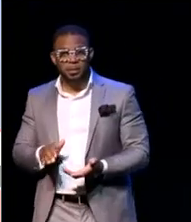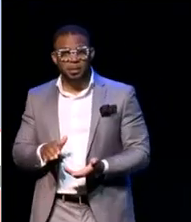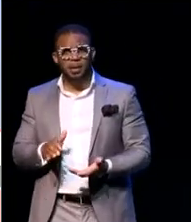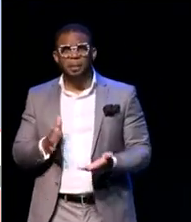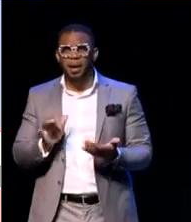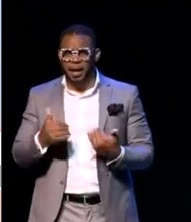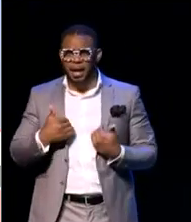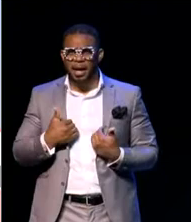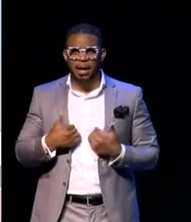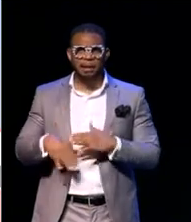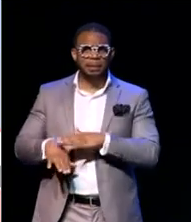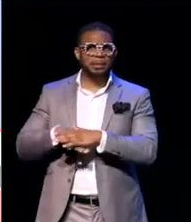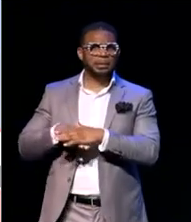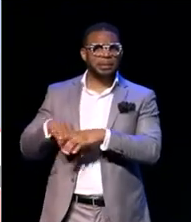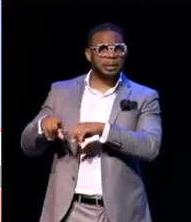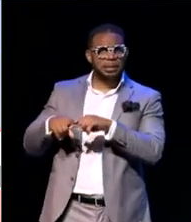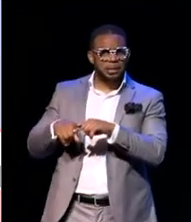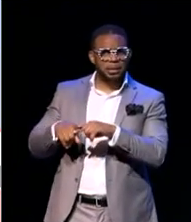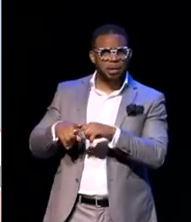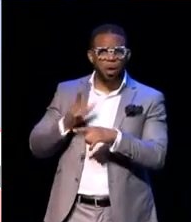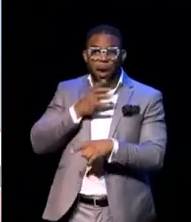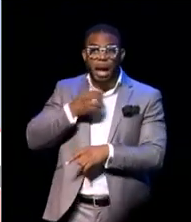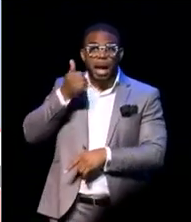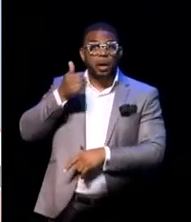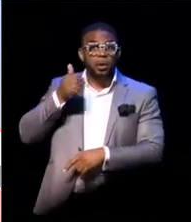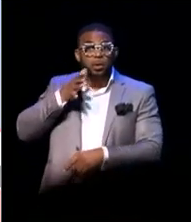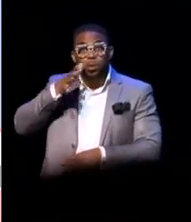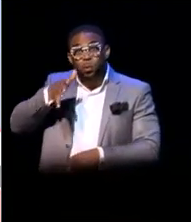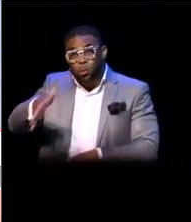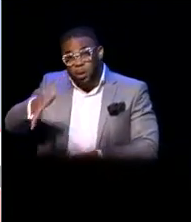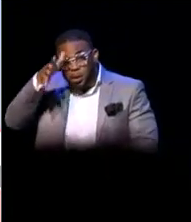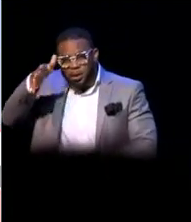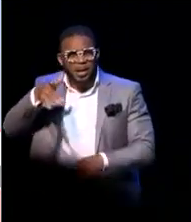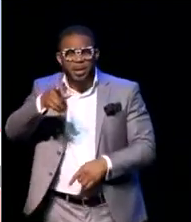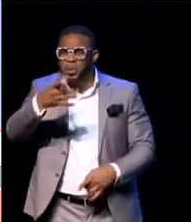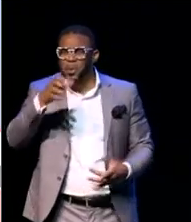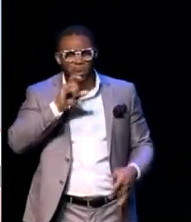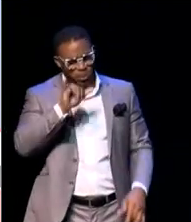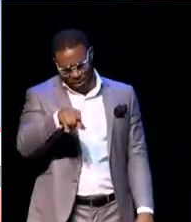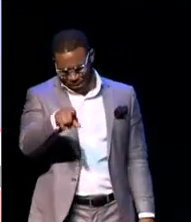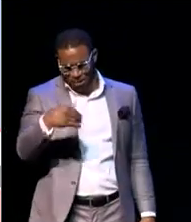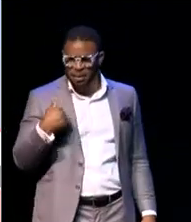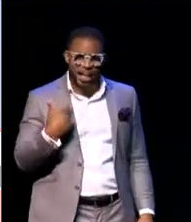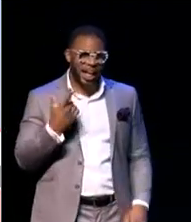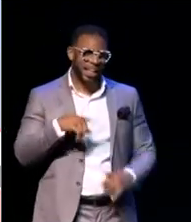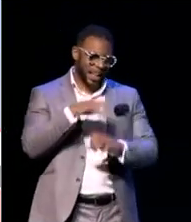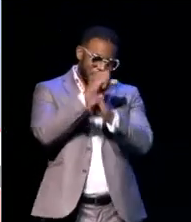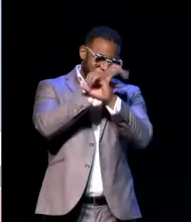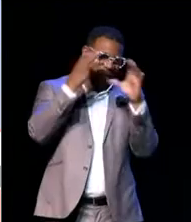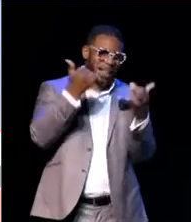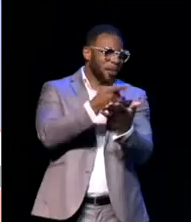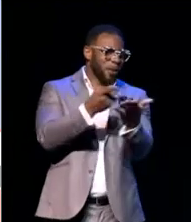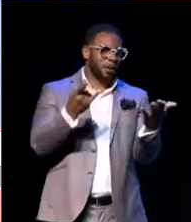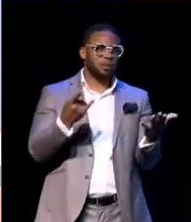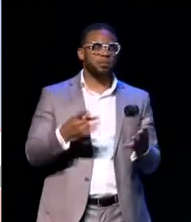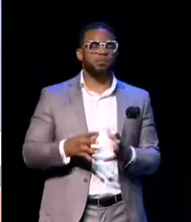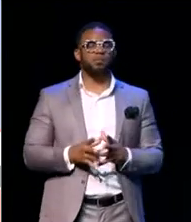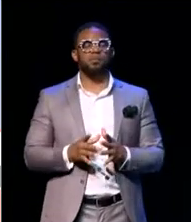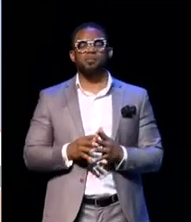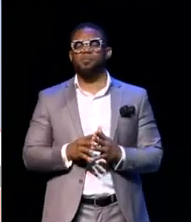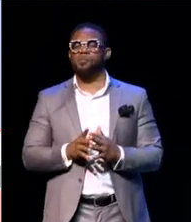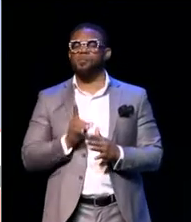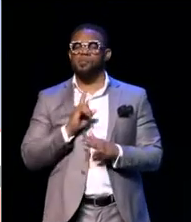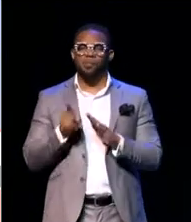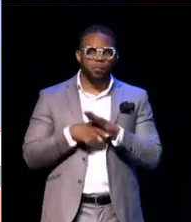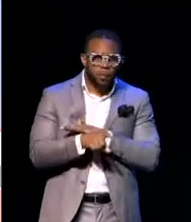who might have an underlying condition, or an elderly grandparent. You don't want to do that. I can't imagine anybody would